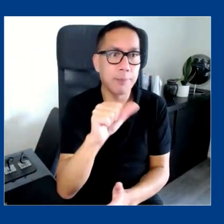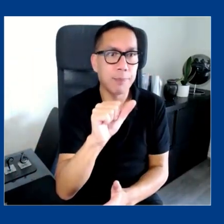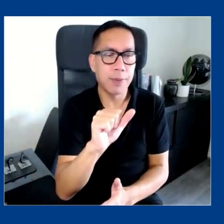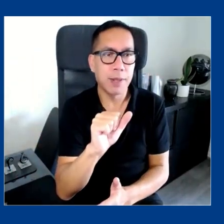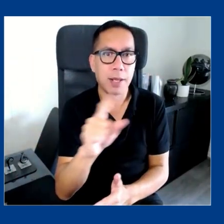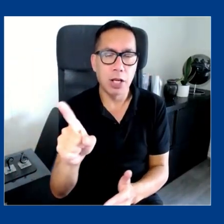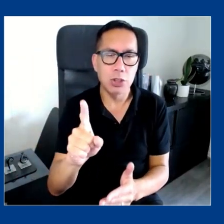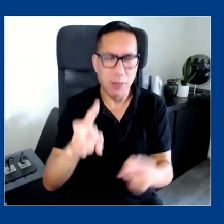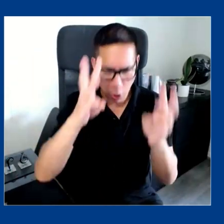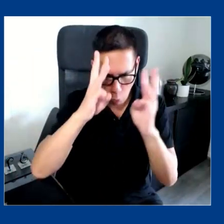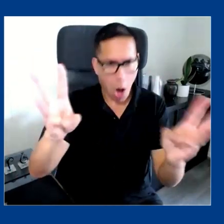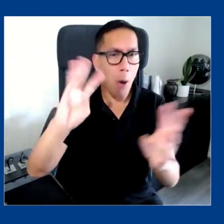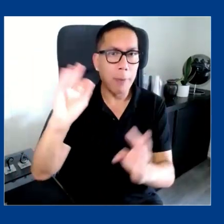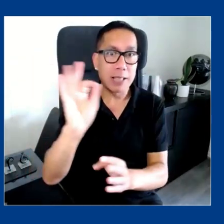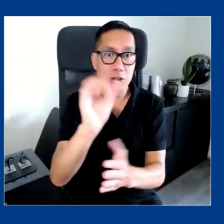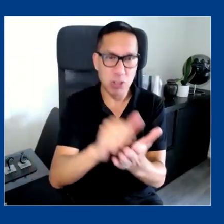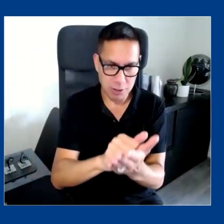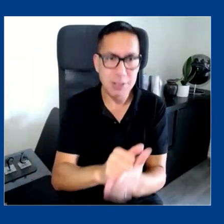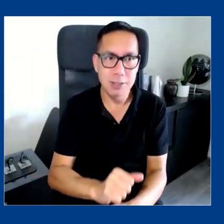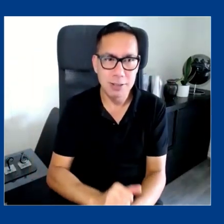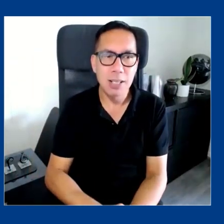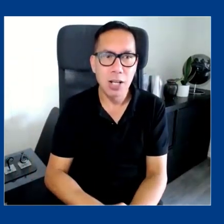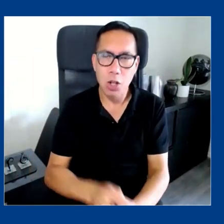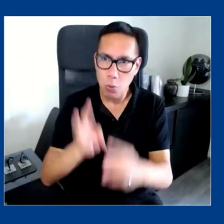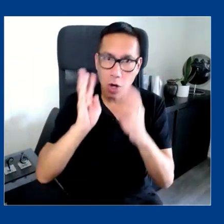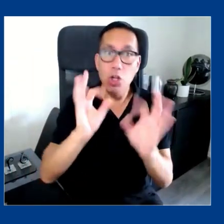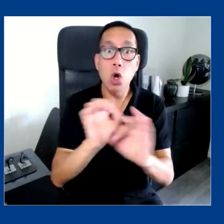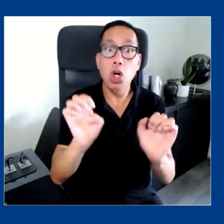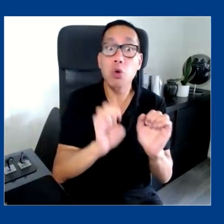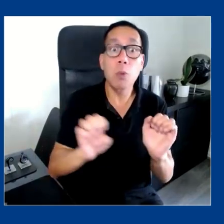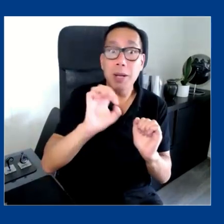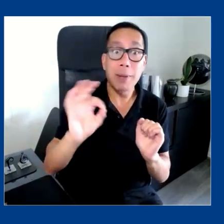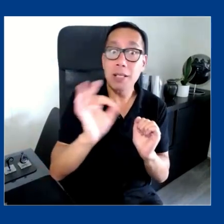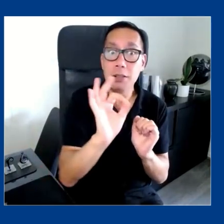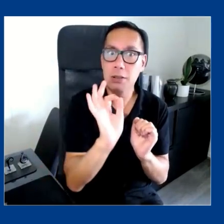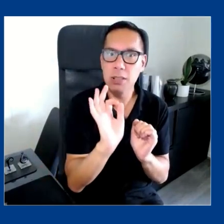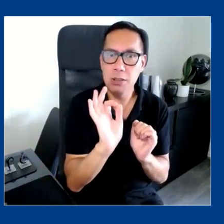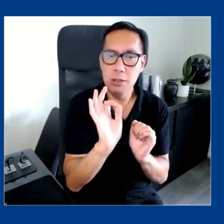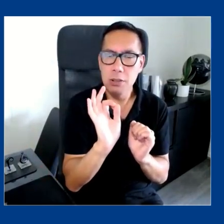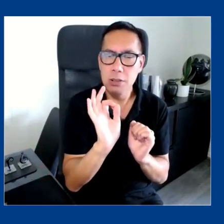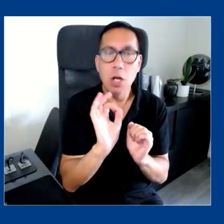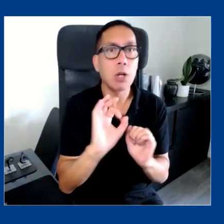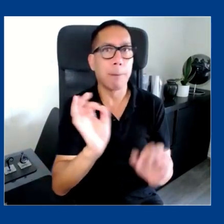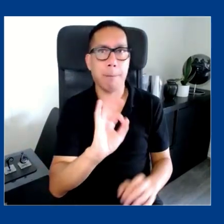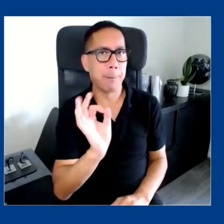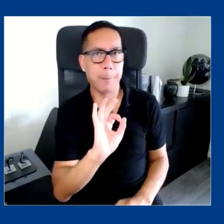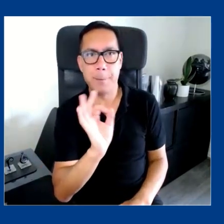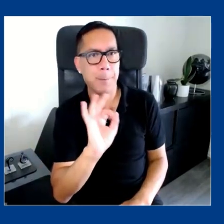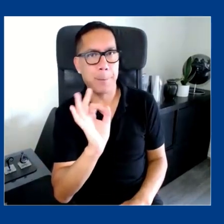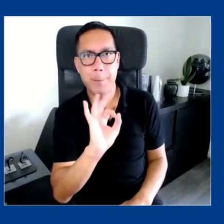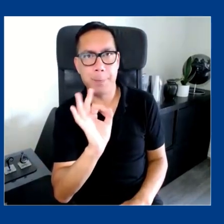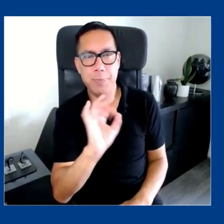bees? They're wild, yes. They're not European bees? No, this particular.